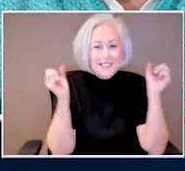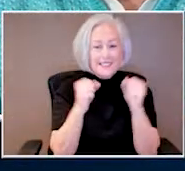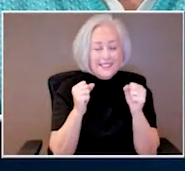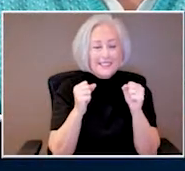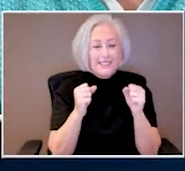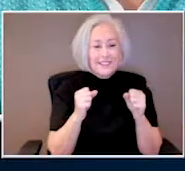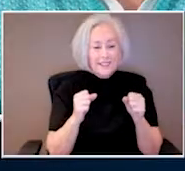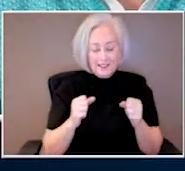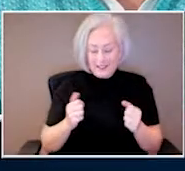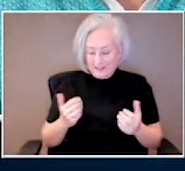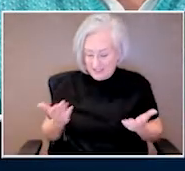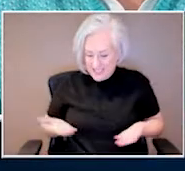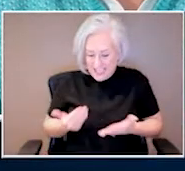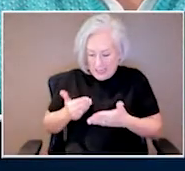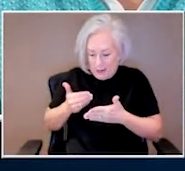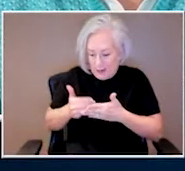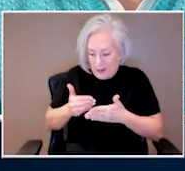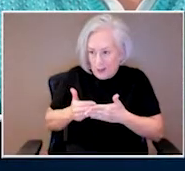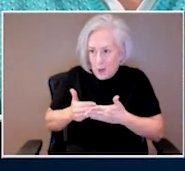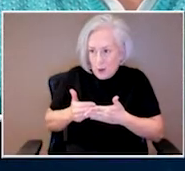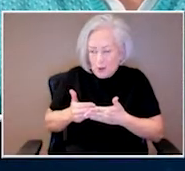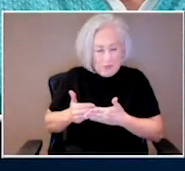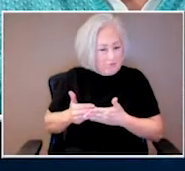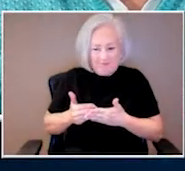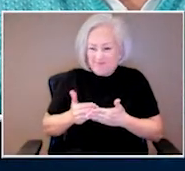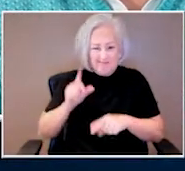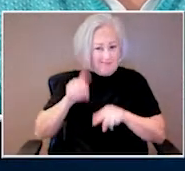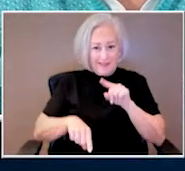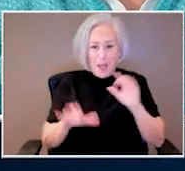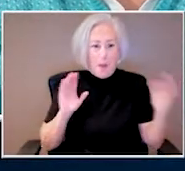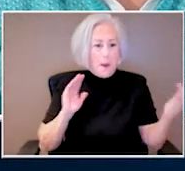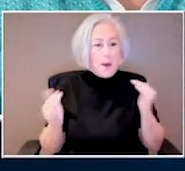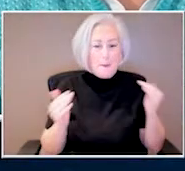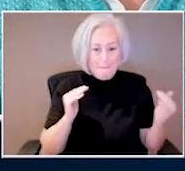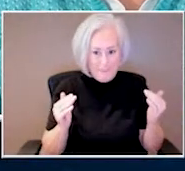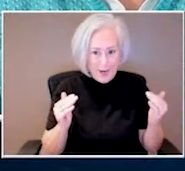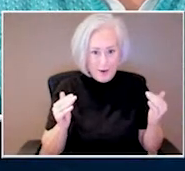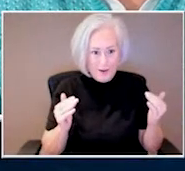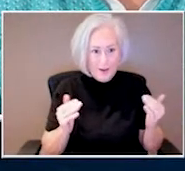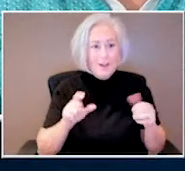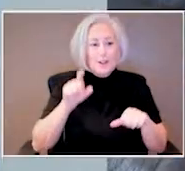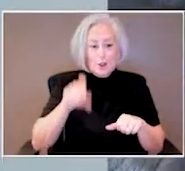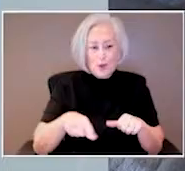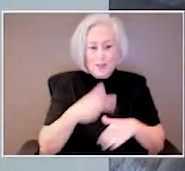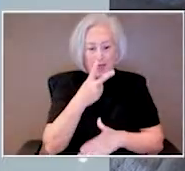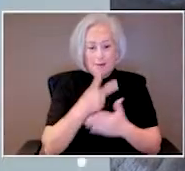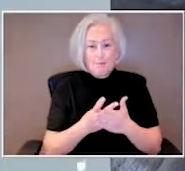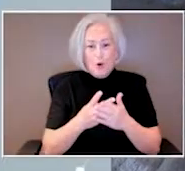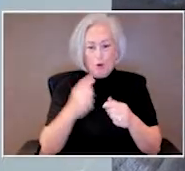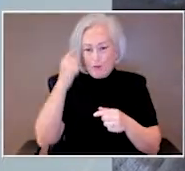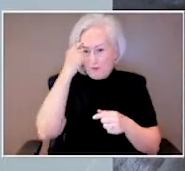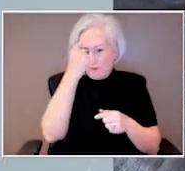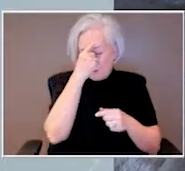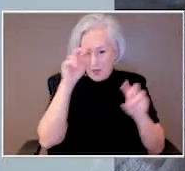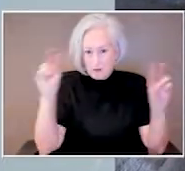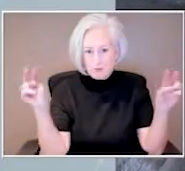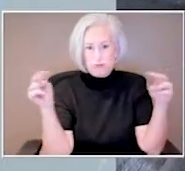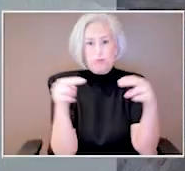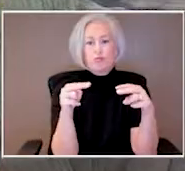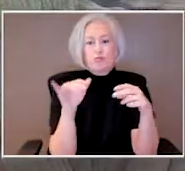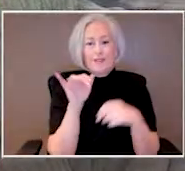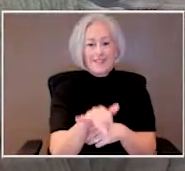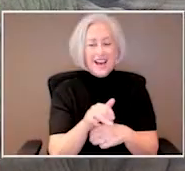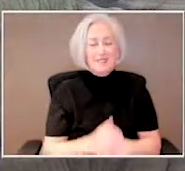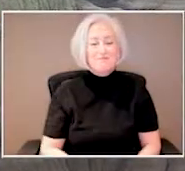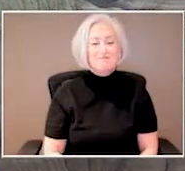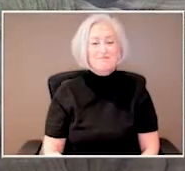home that's anything like that. So it takes both sides. I want to get to some questions and